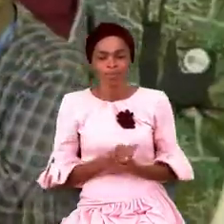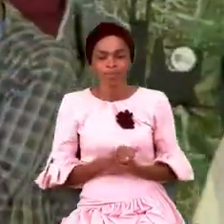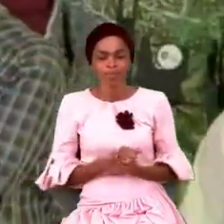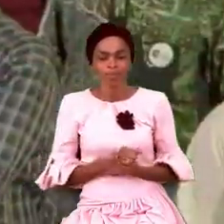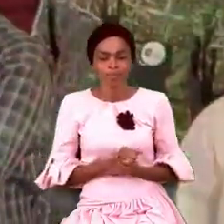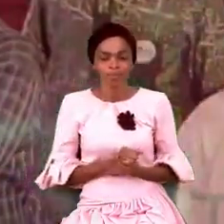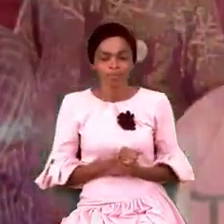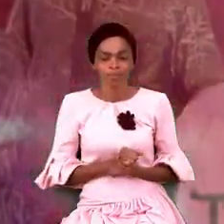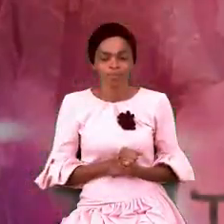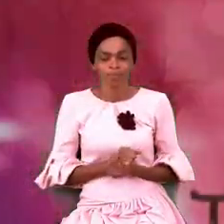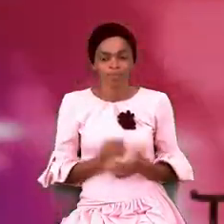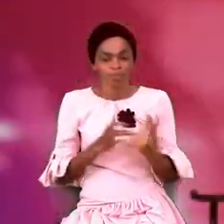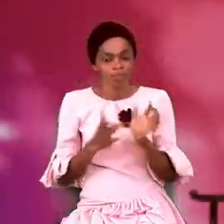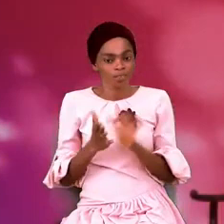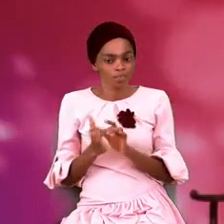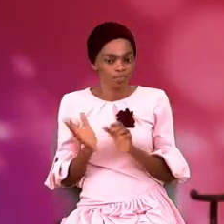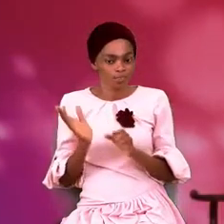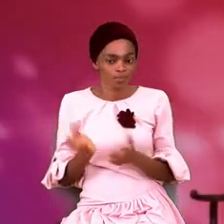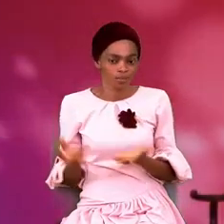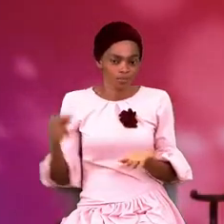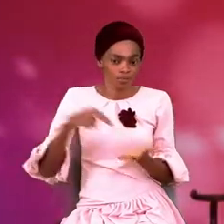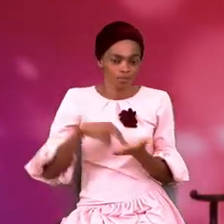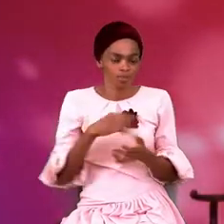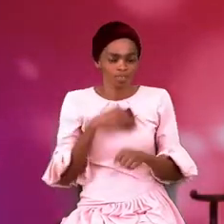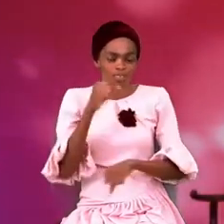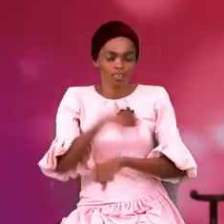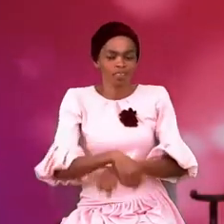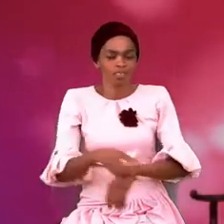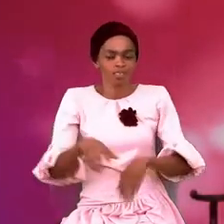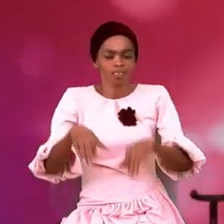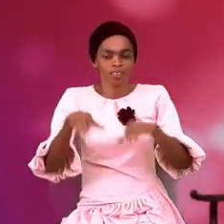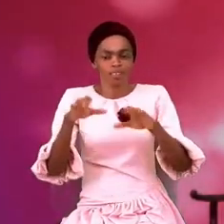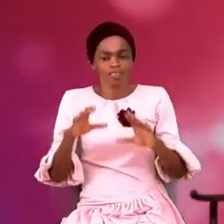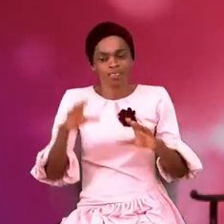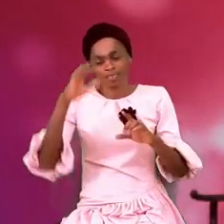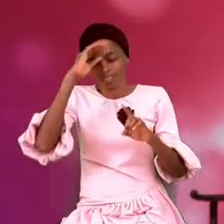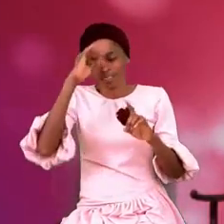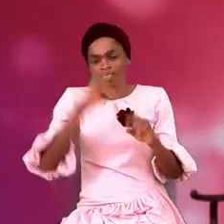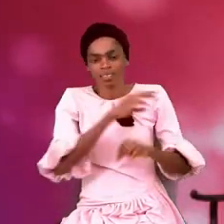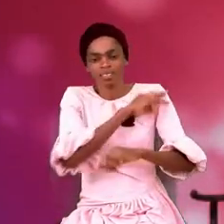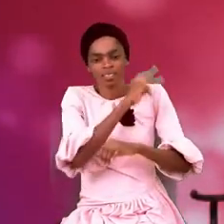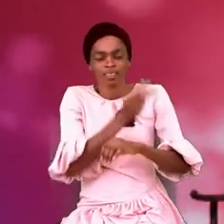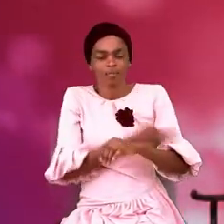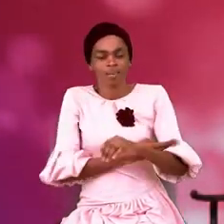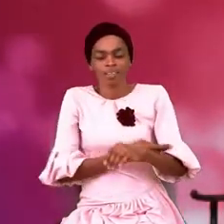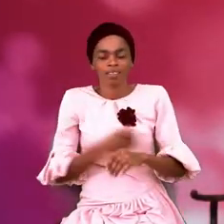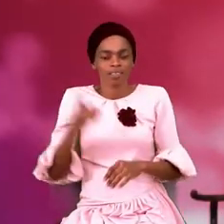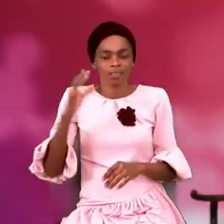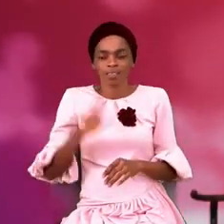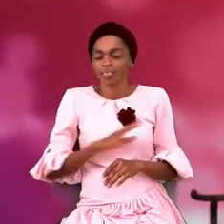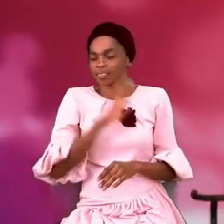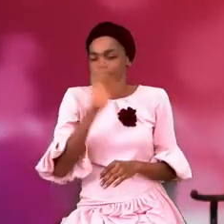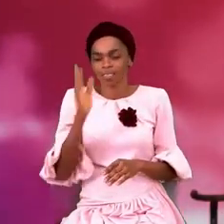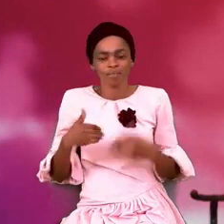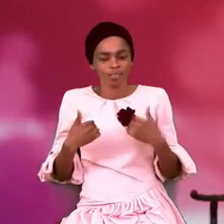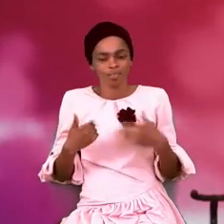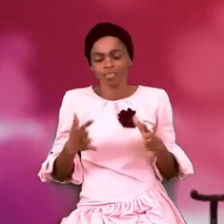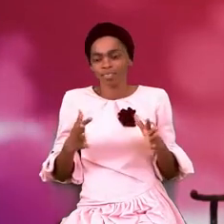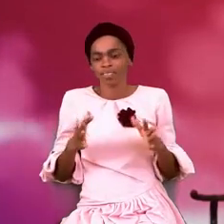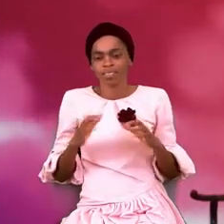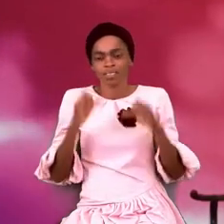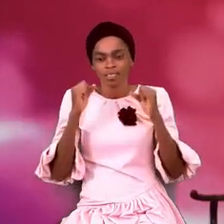power. He is strong and mighty to save each one of us as individuals and our nations. Can we